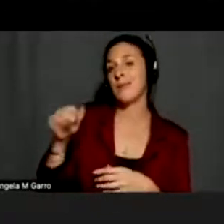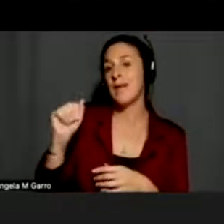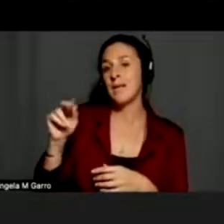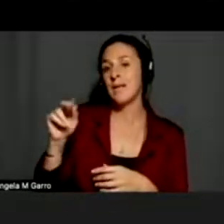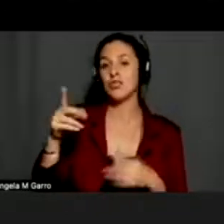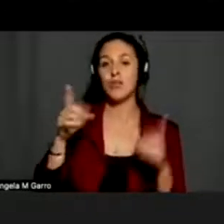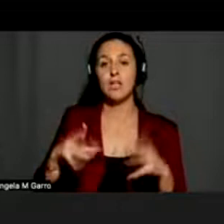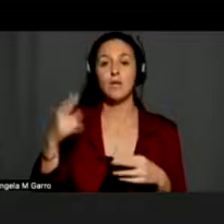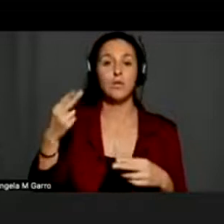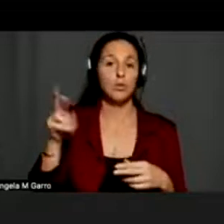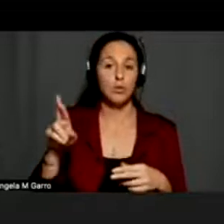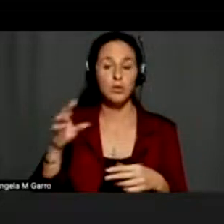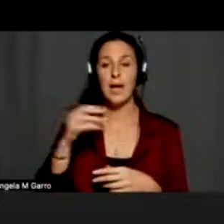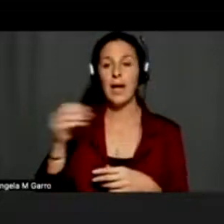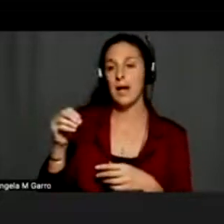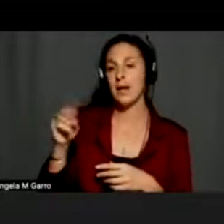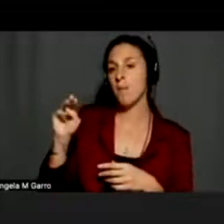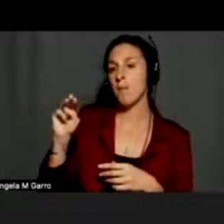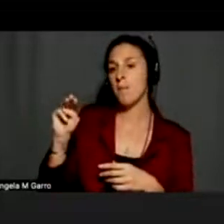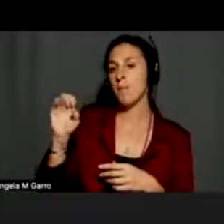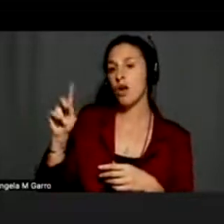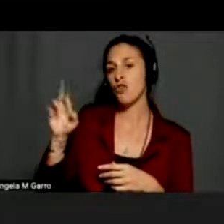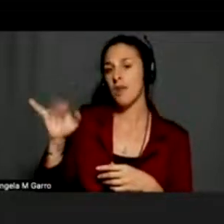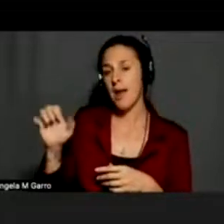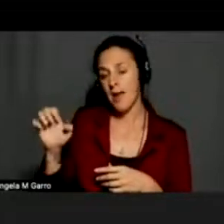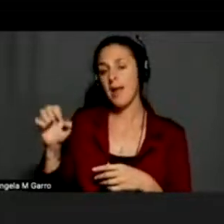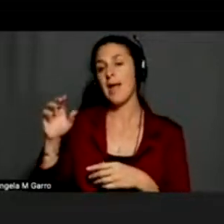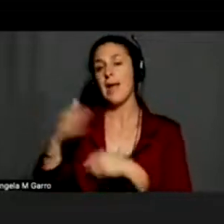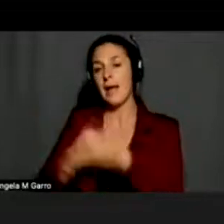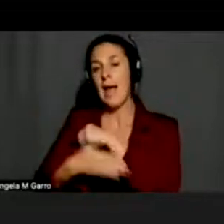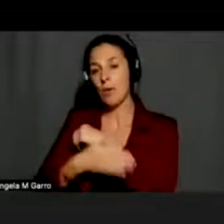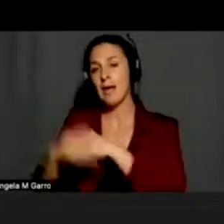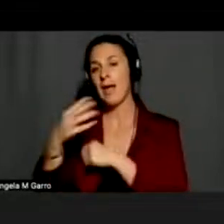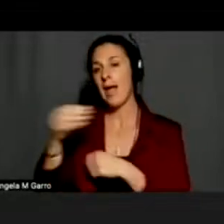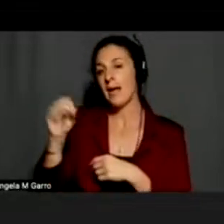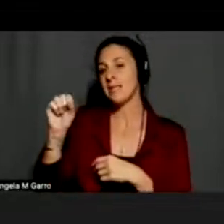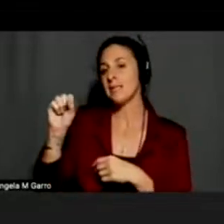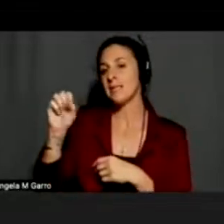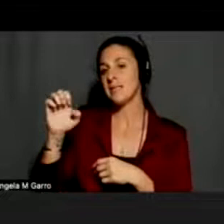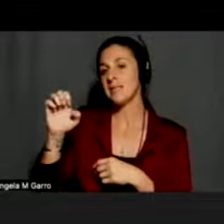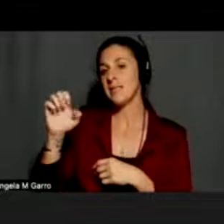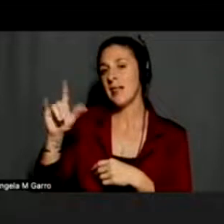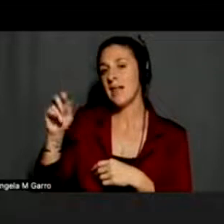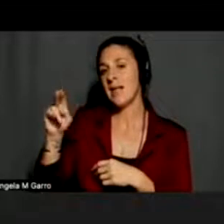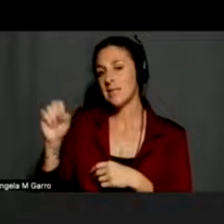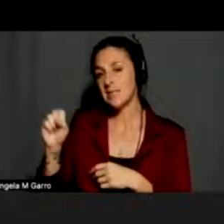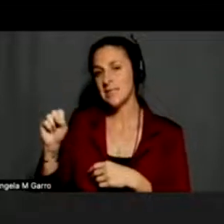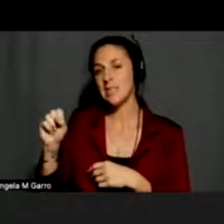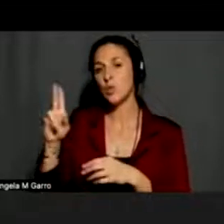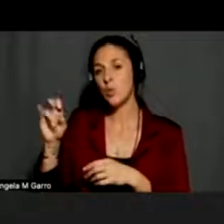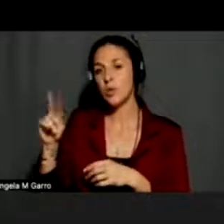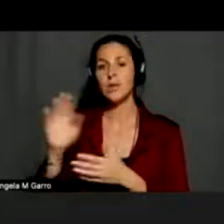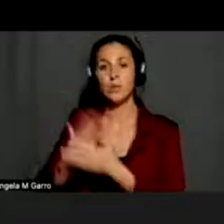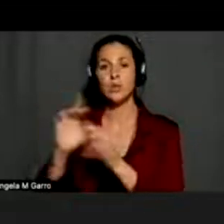Unified School District and the Salinas Union High School District. She has prior assistant